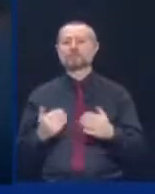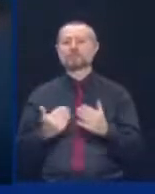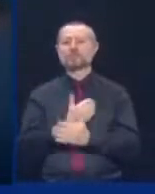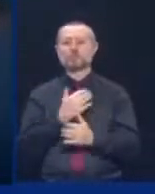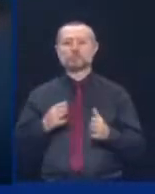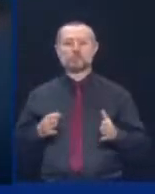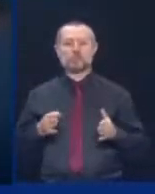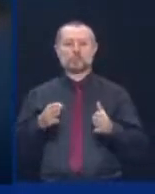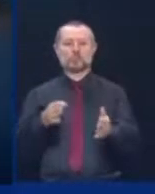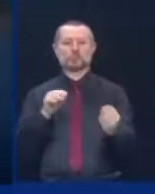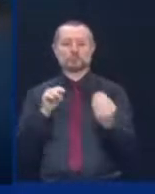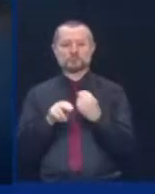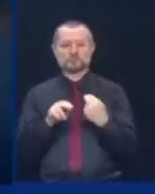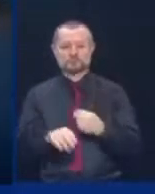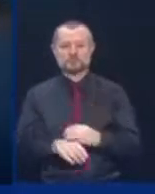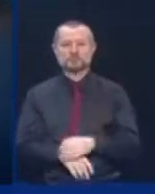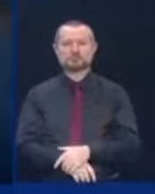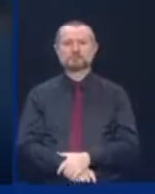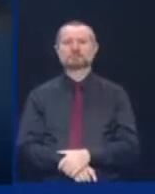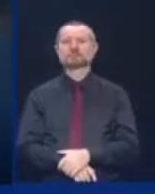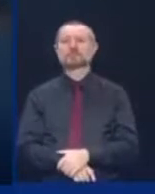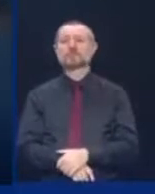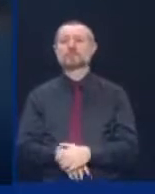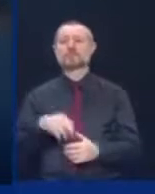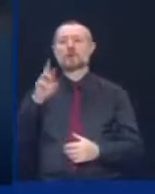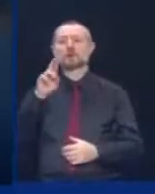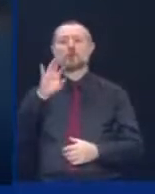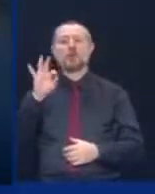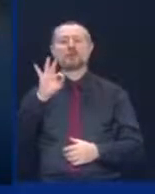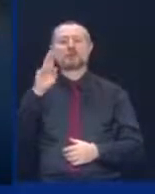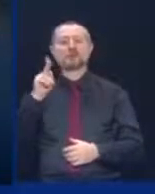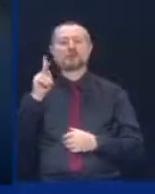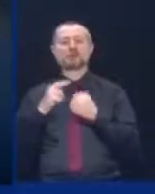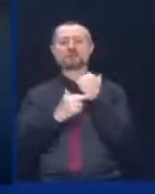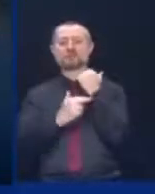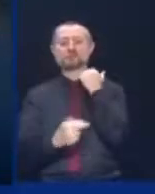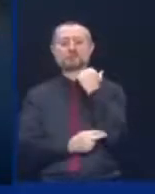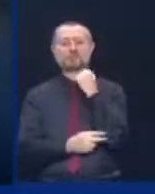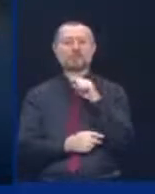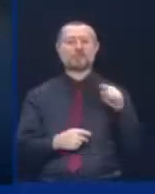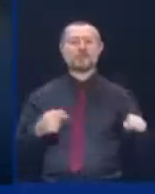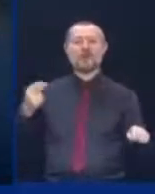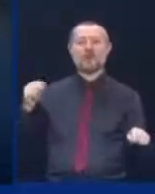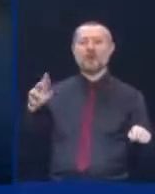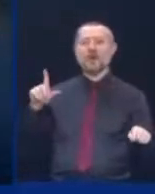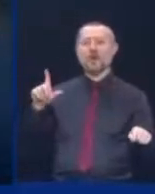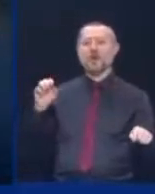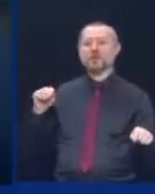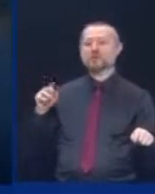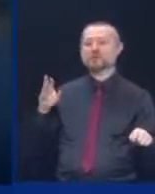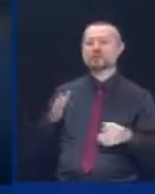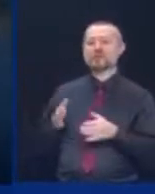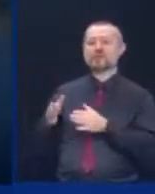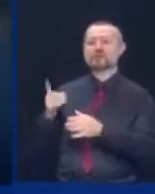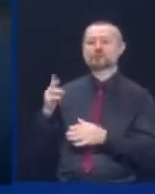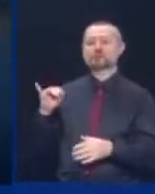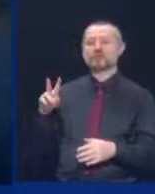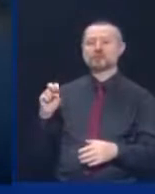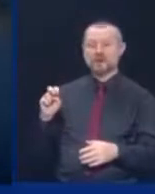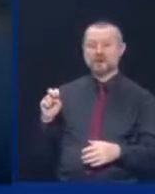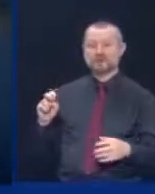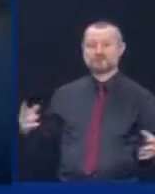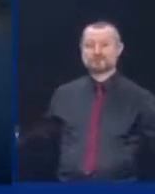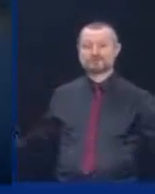that connects the Triborough RFK Bridge with the Harlem River Drive. Should have been done decades